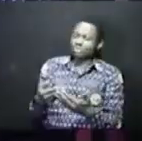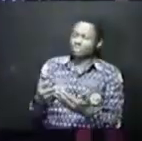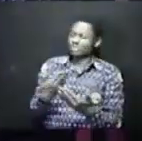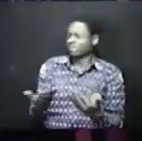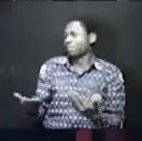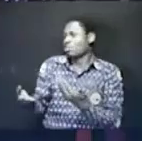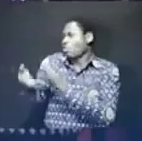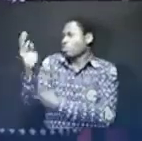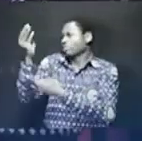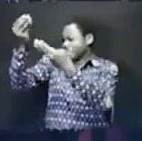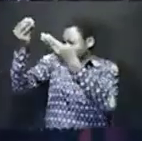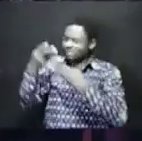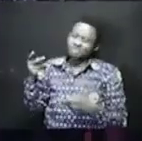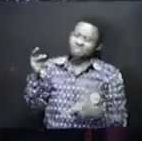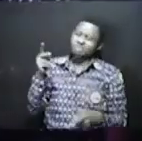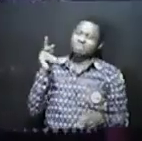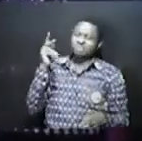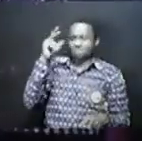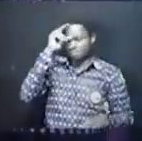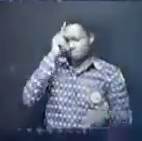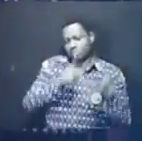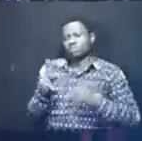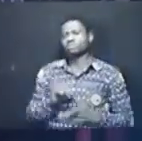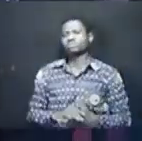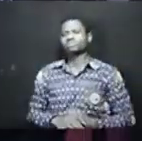You think about